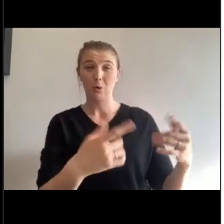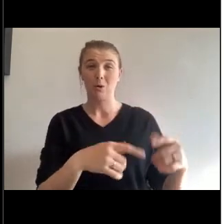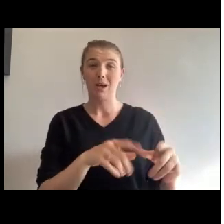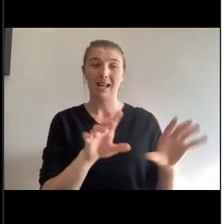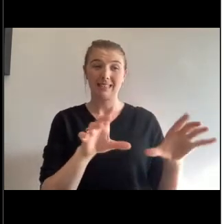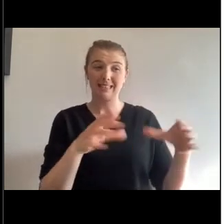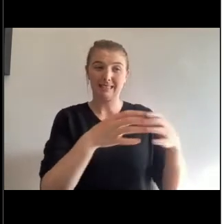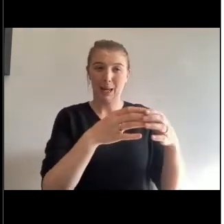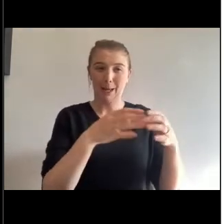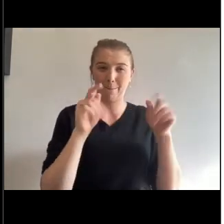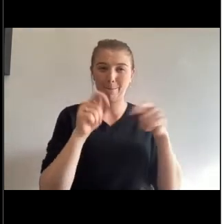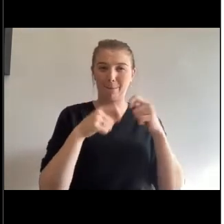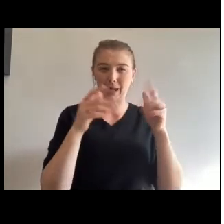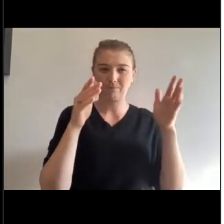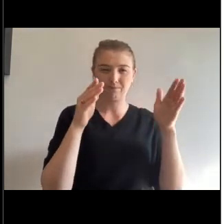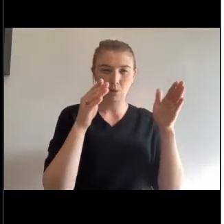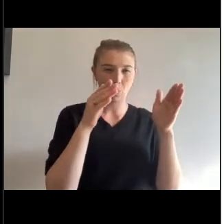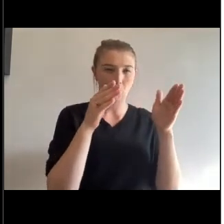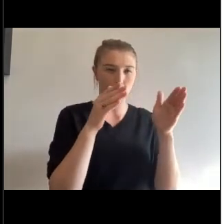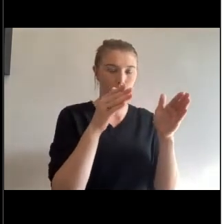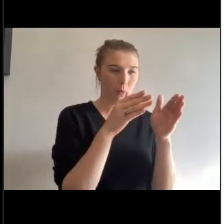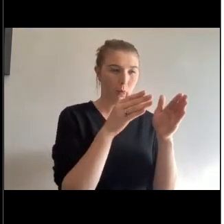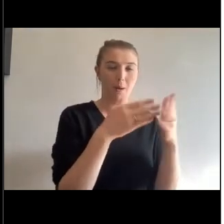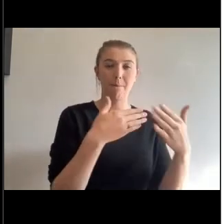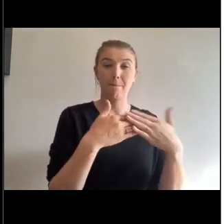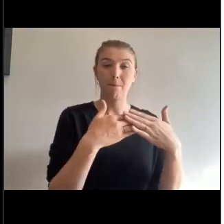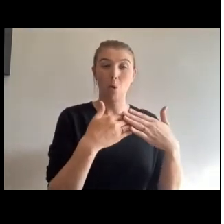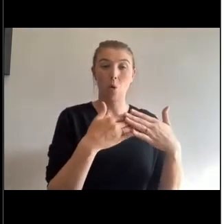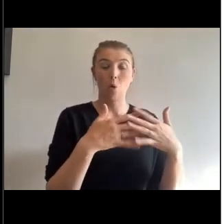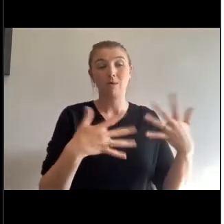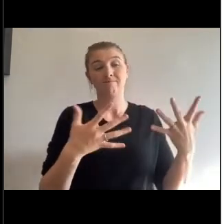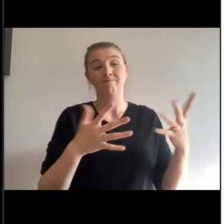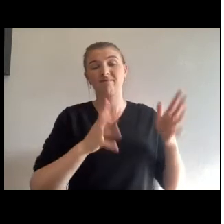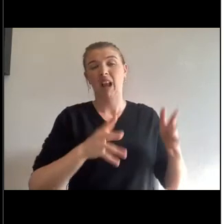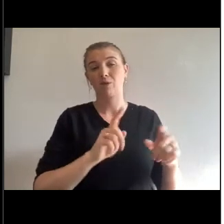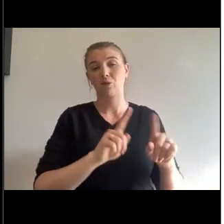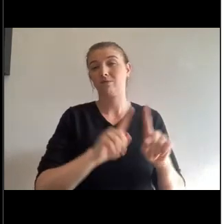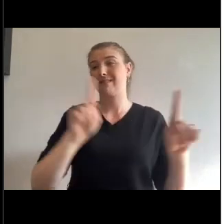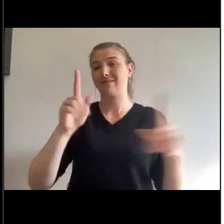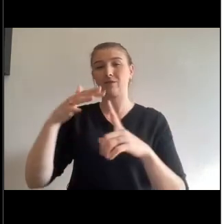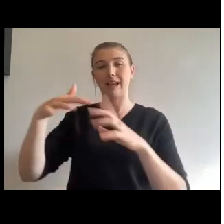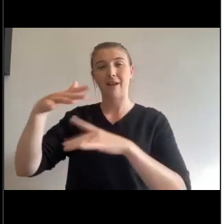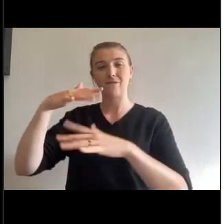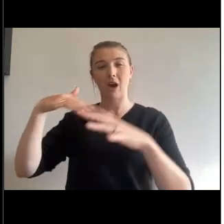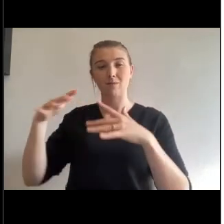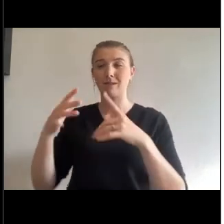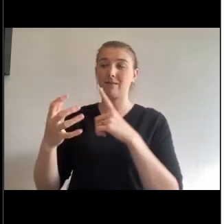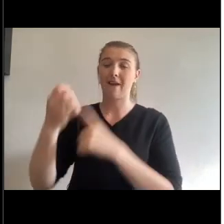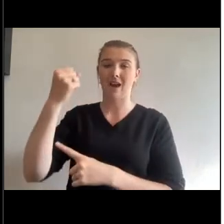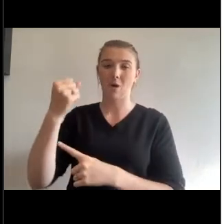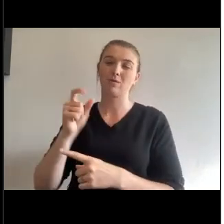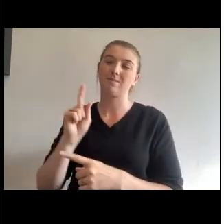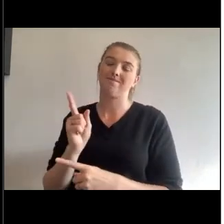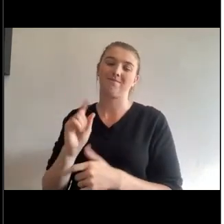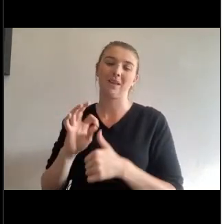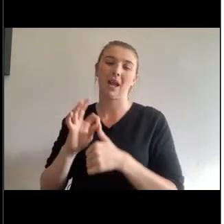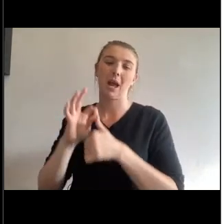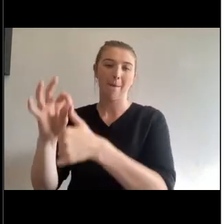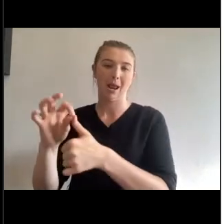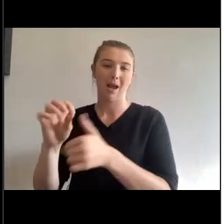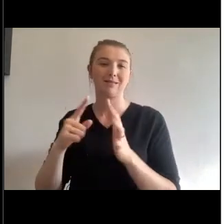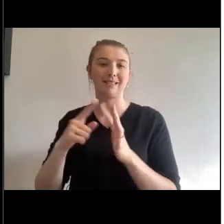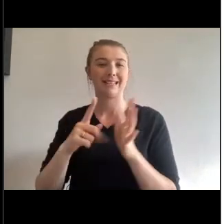needed to go outside the GSK environment, and it is when through that I actually applied at Evotec. So this is the